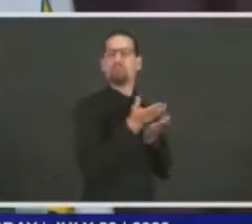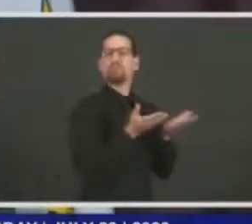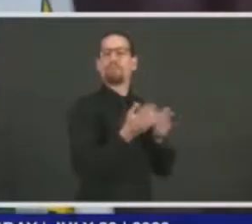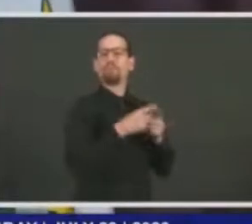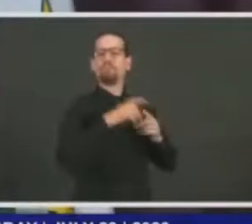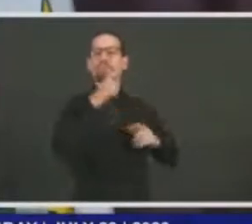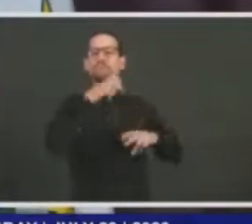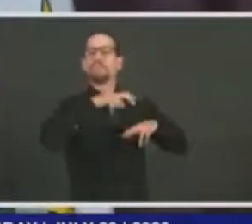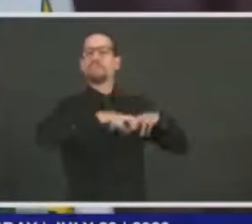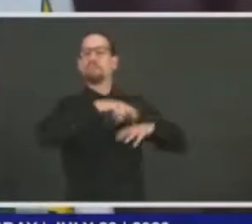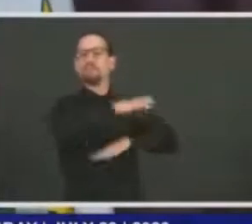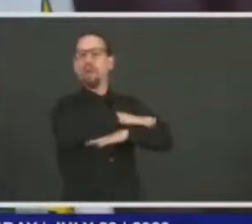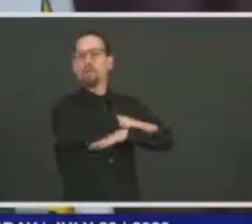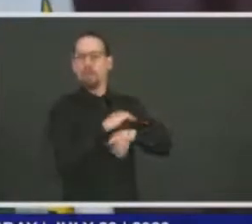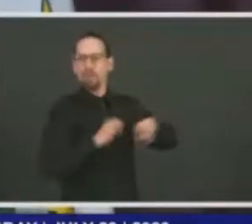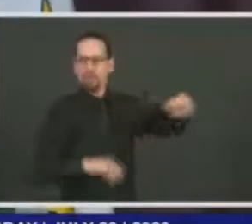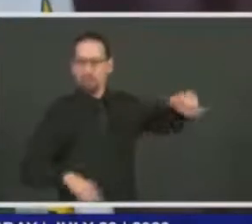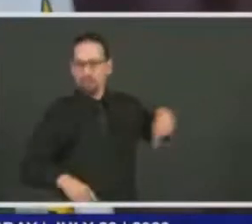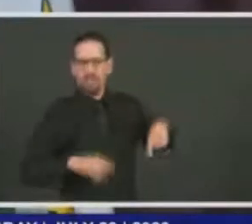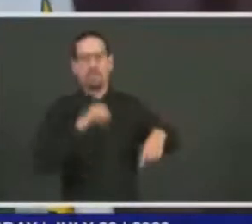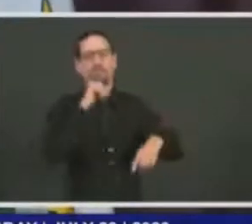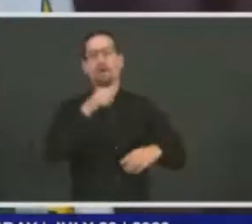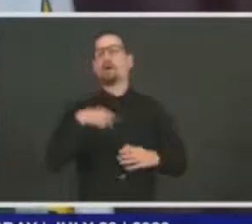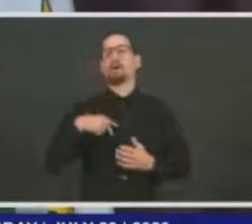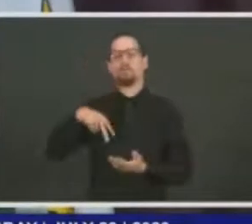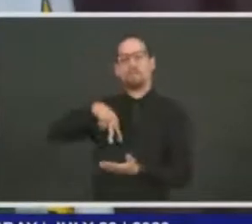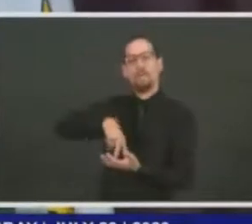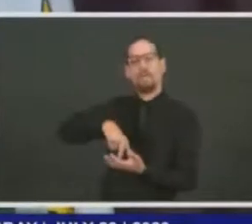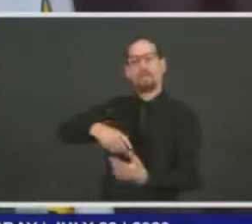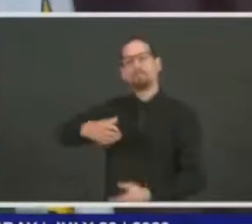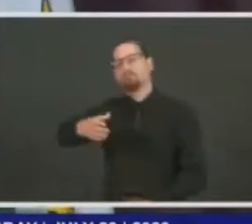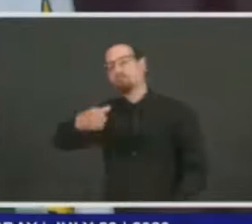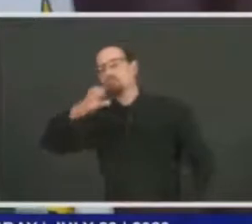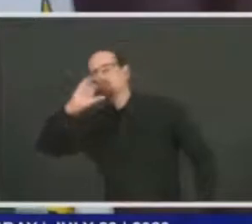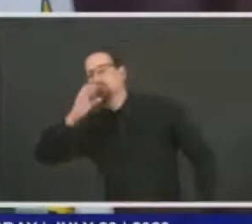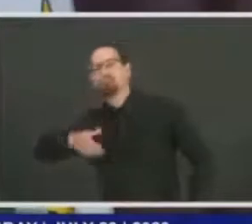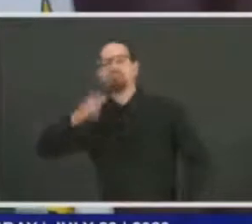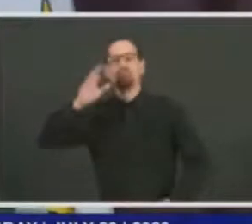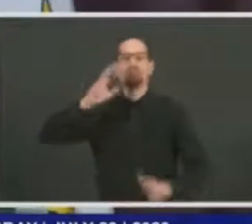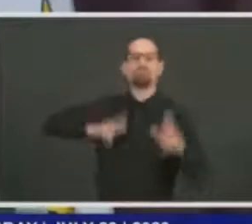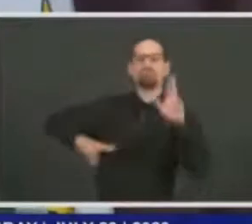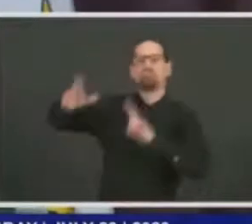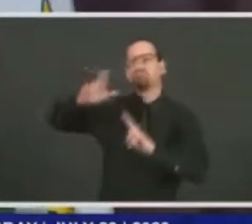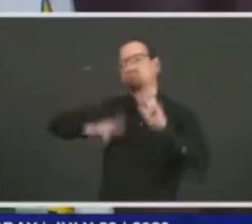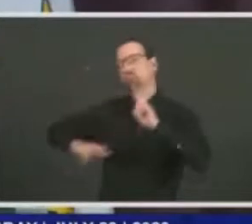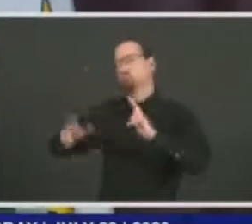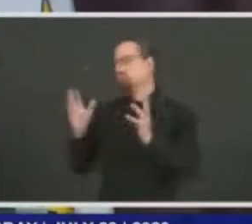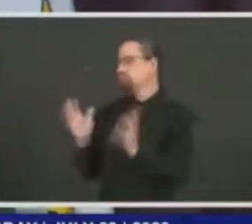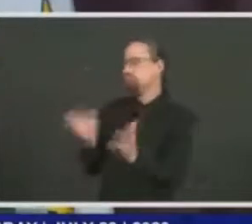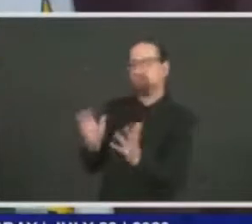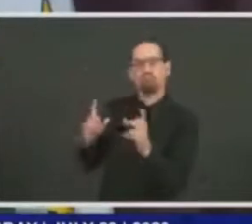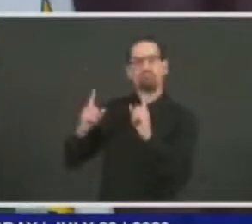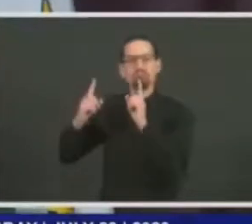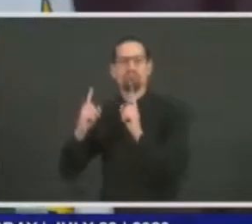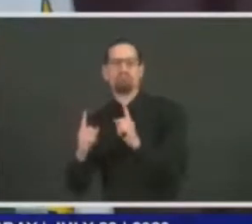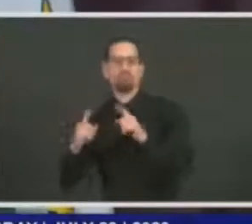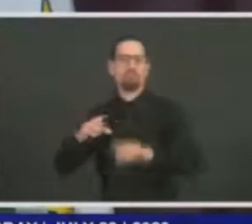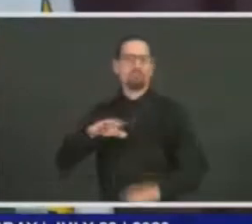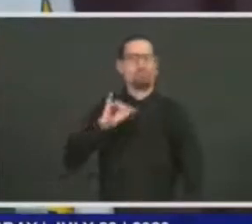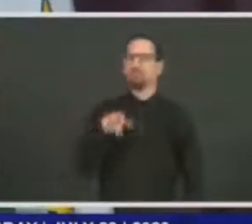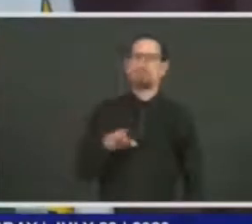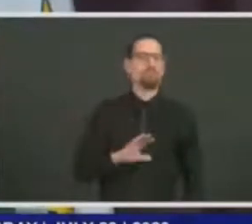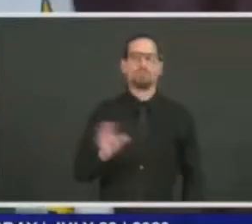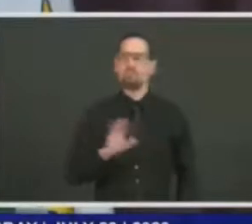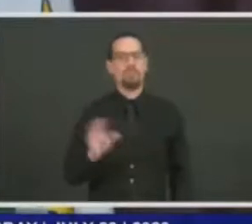folks. You cannot have standing drink service, period. It's a bright line rule. Don't do it. And we're really going to